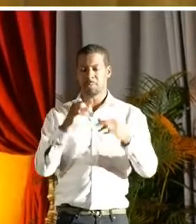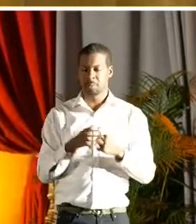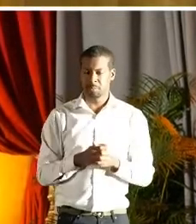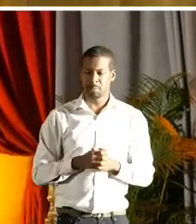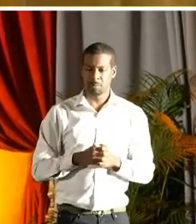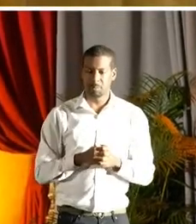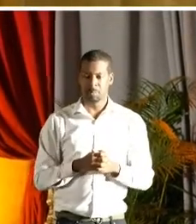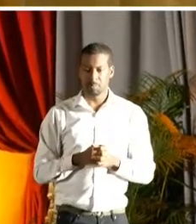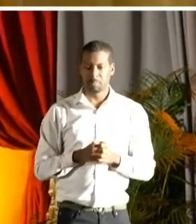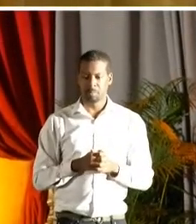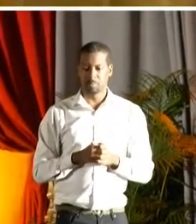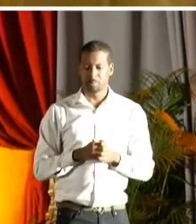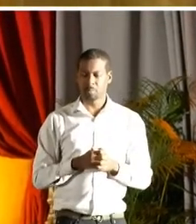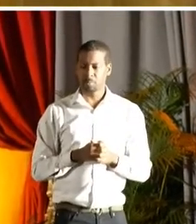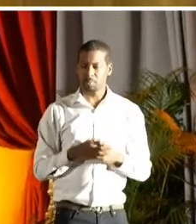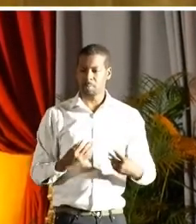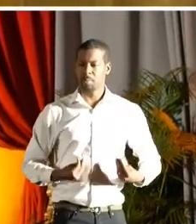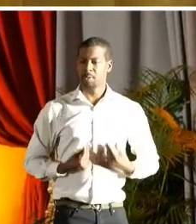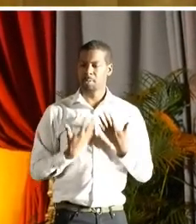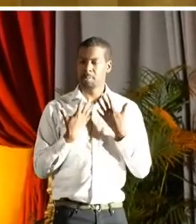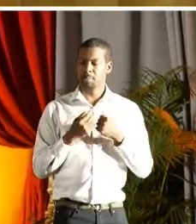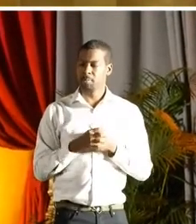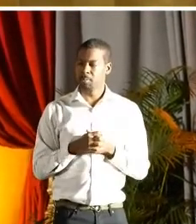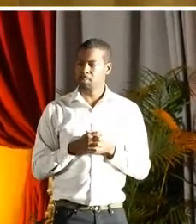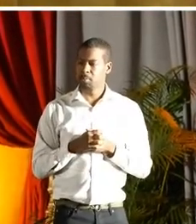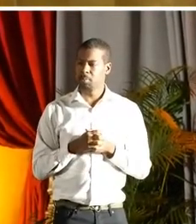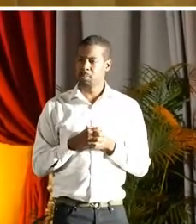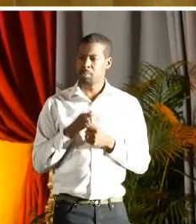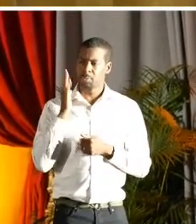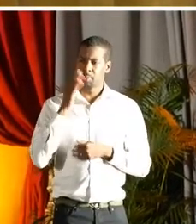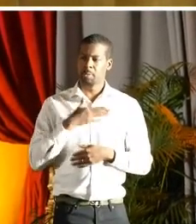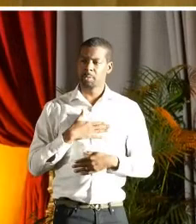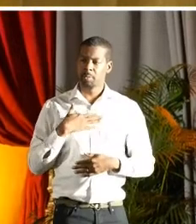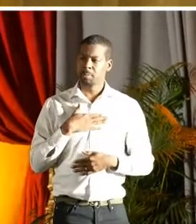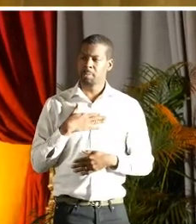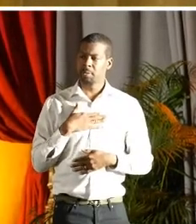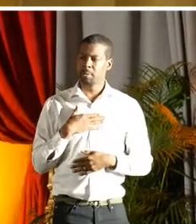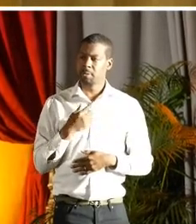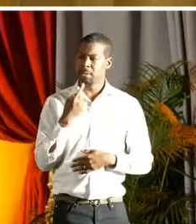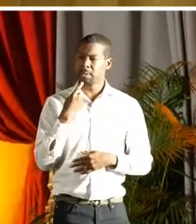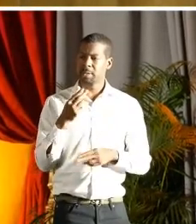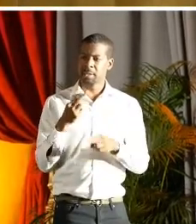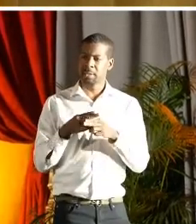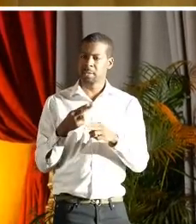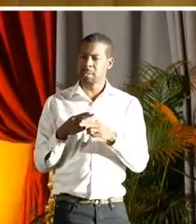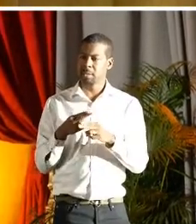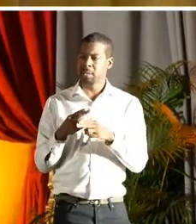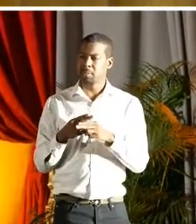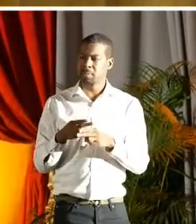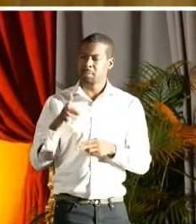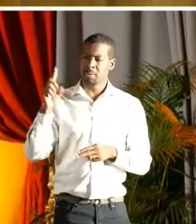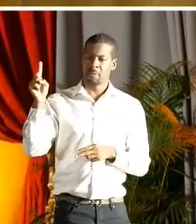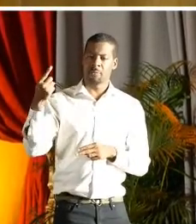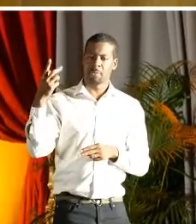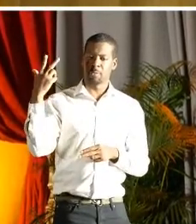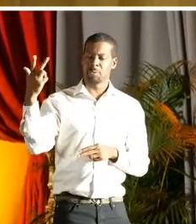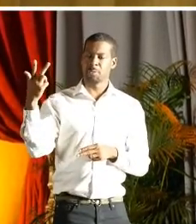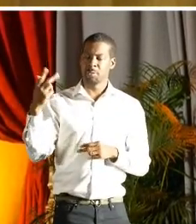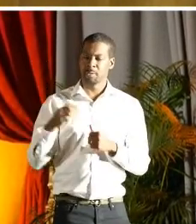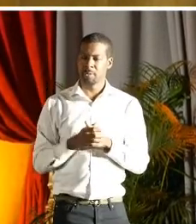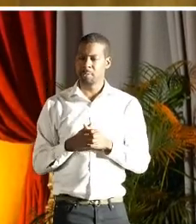just heard, will you please say the names of the first three with